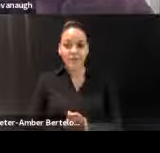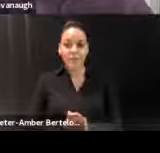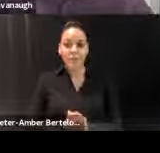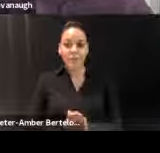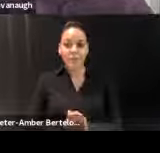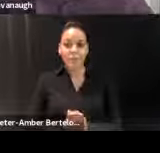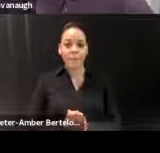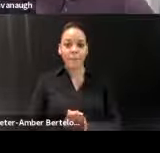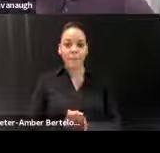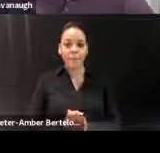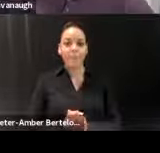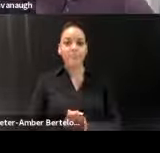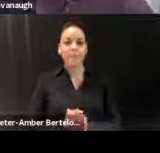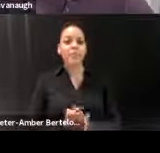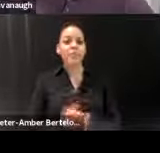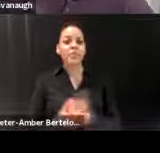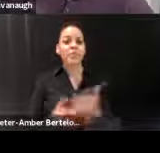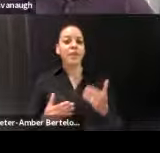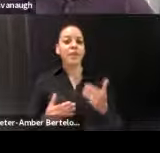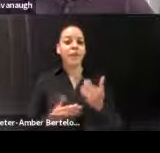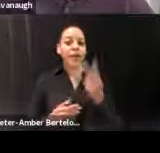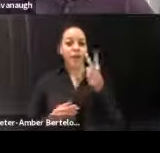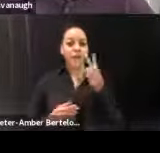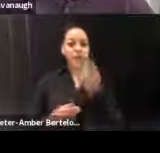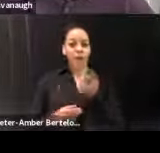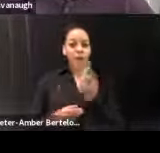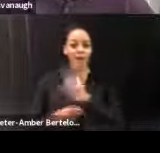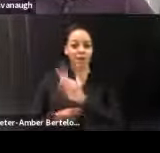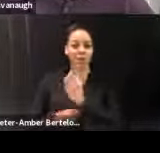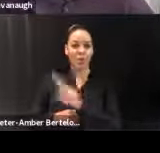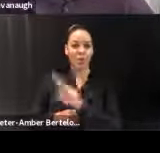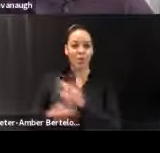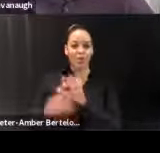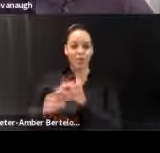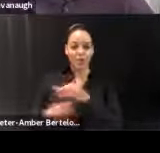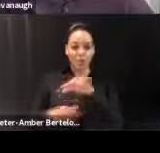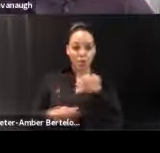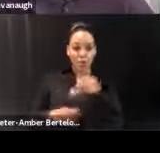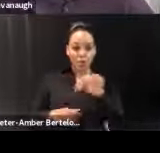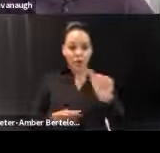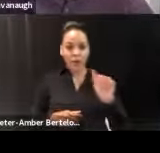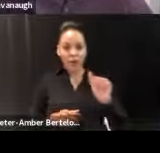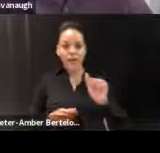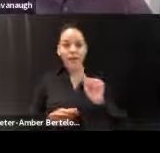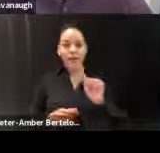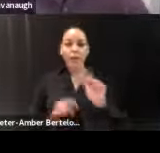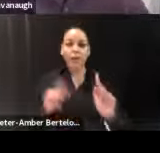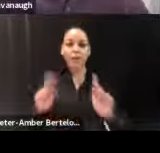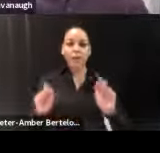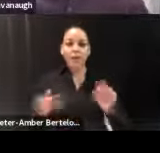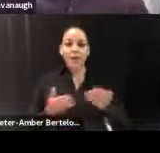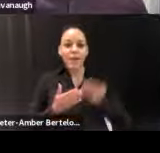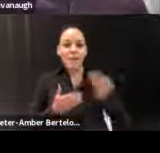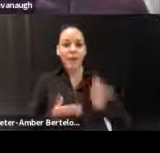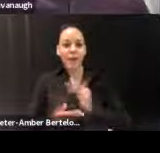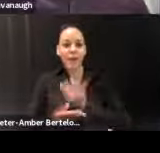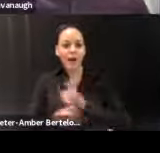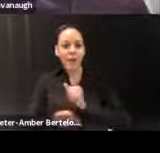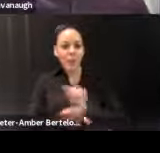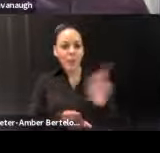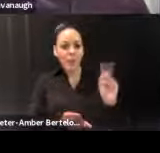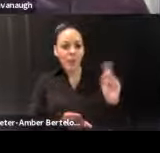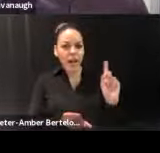saw one question in the Q&A where people can buy our work. Oh, I was